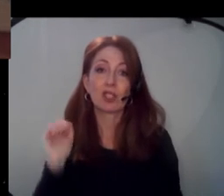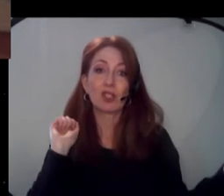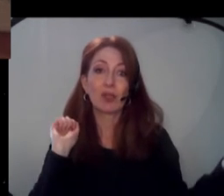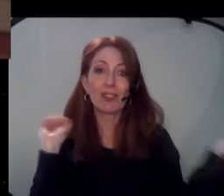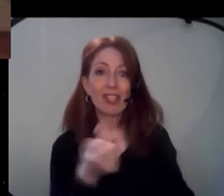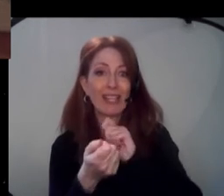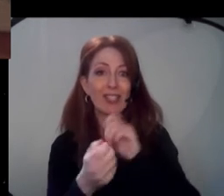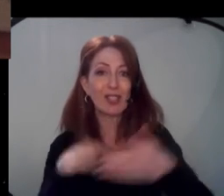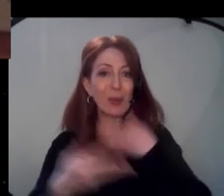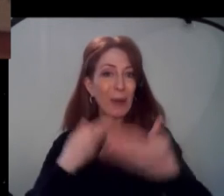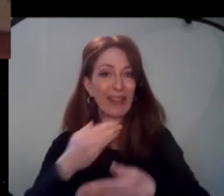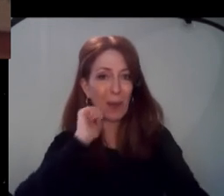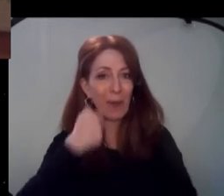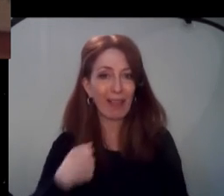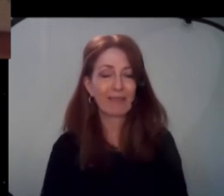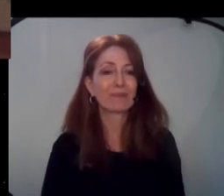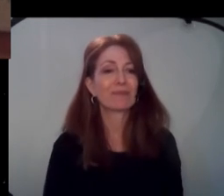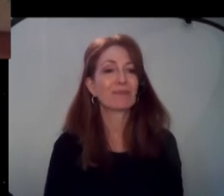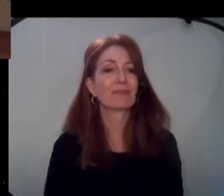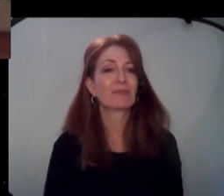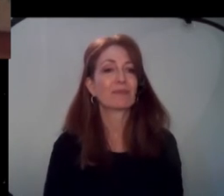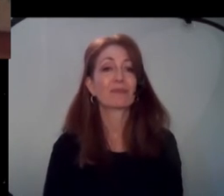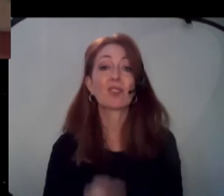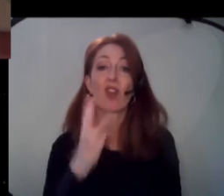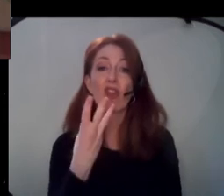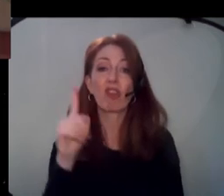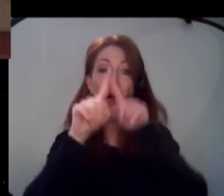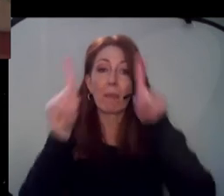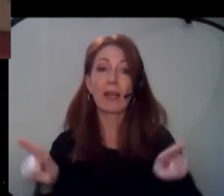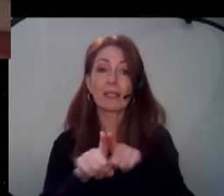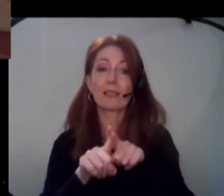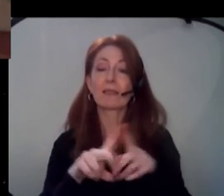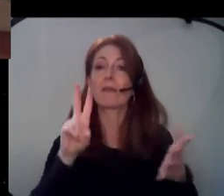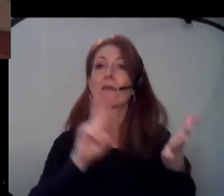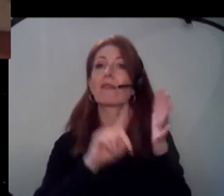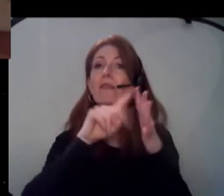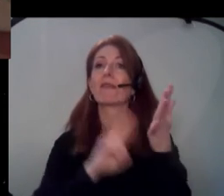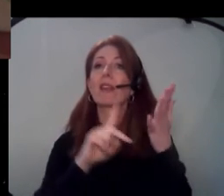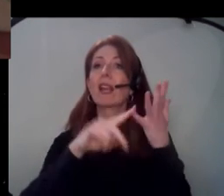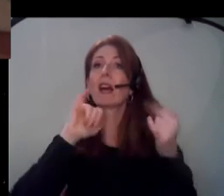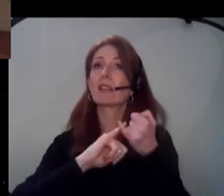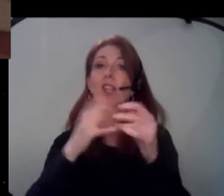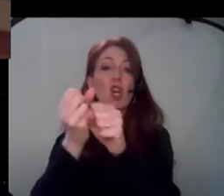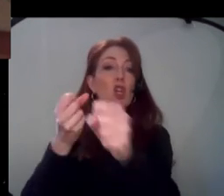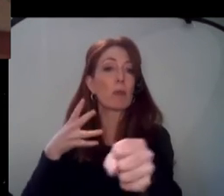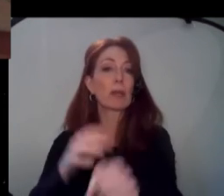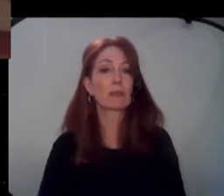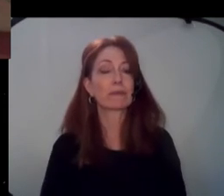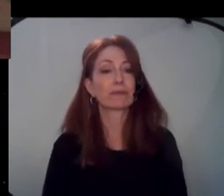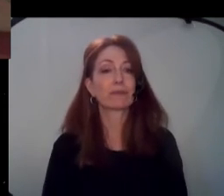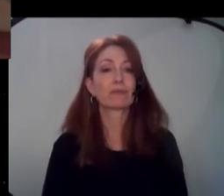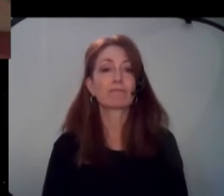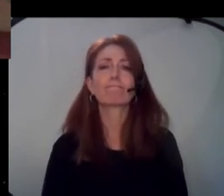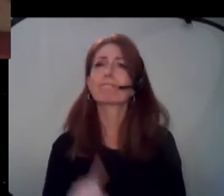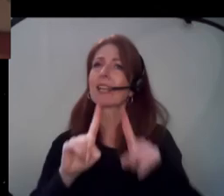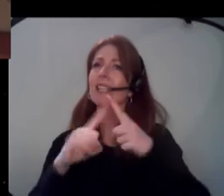stories here. And I want to look at our third painting, which is Venus and Cupid. It's quite different from what we were just talking about, and an opportunity